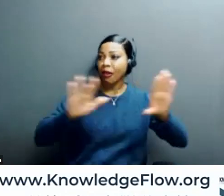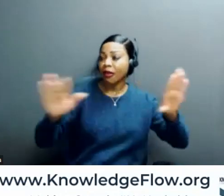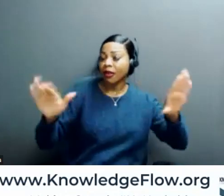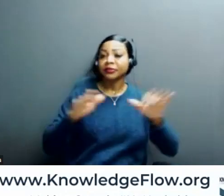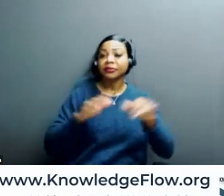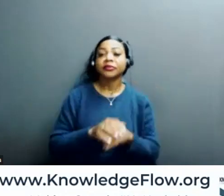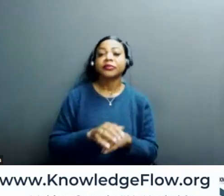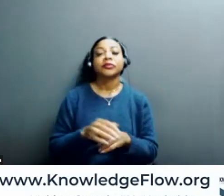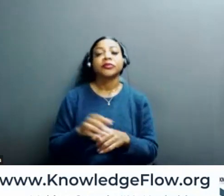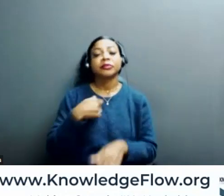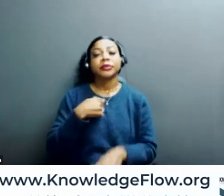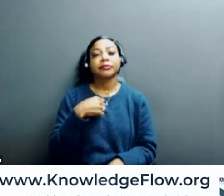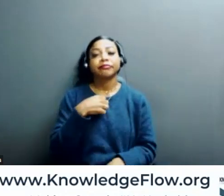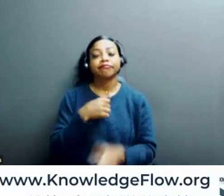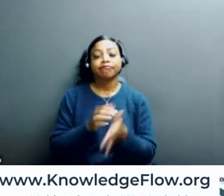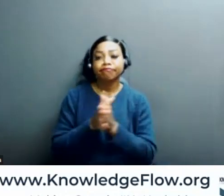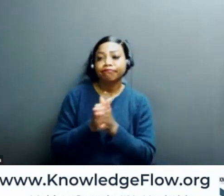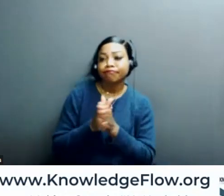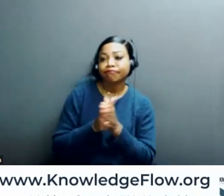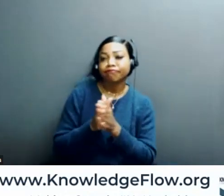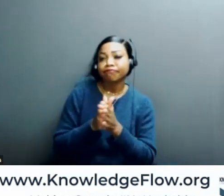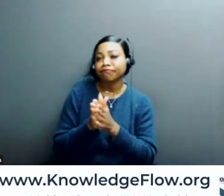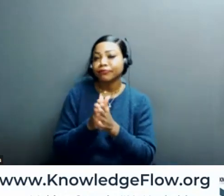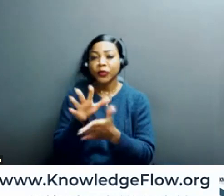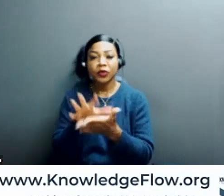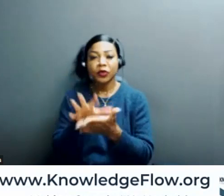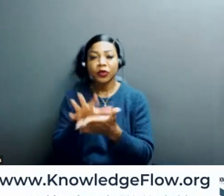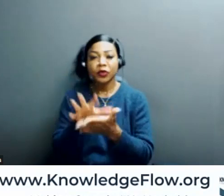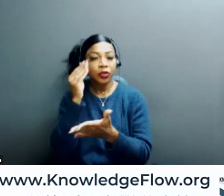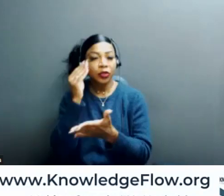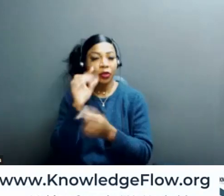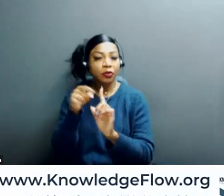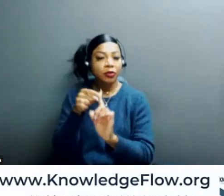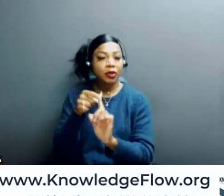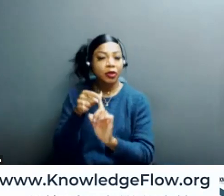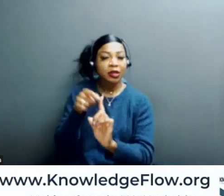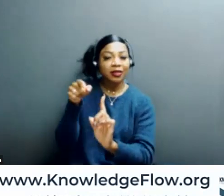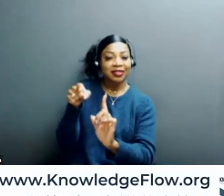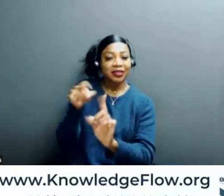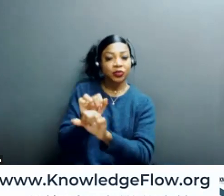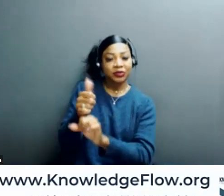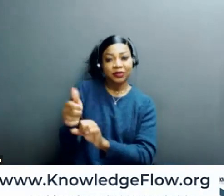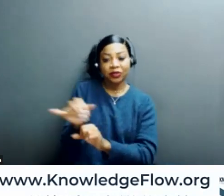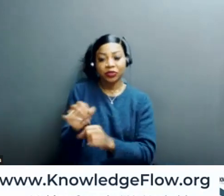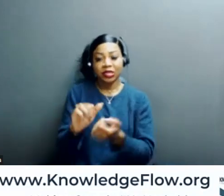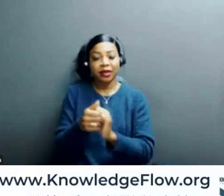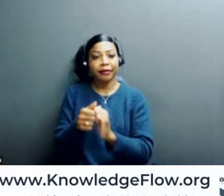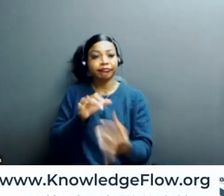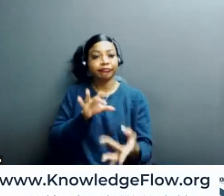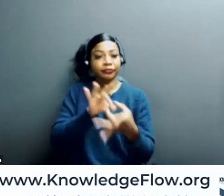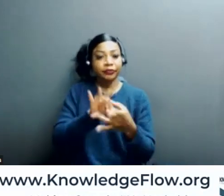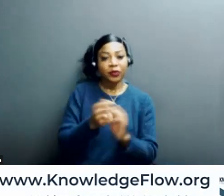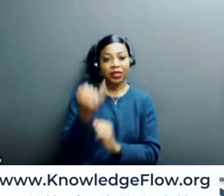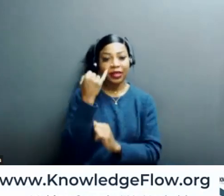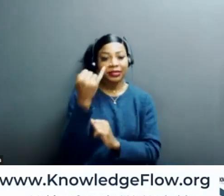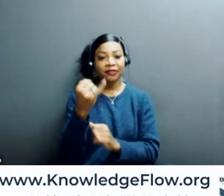you know how can you tell us tell us more about this particular work and also how this connects with the